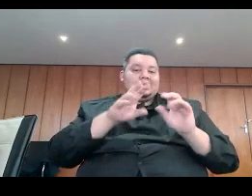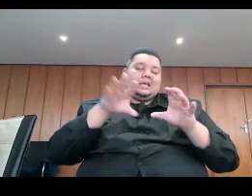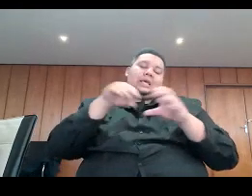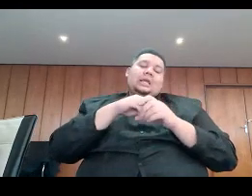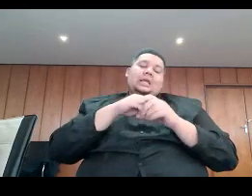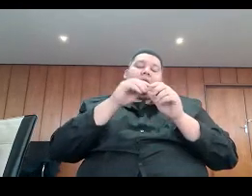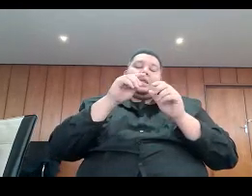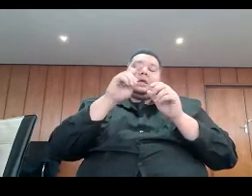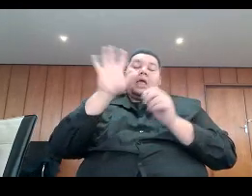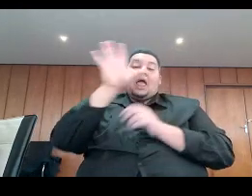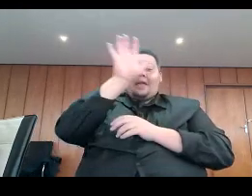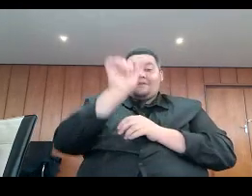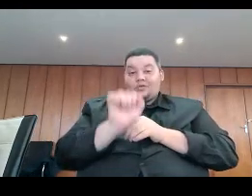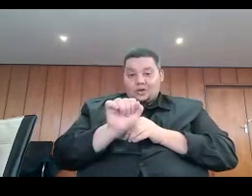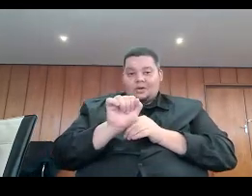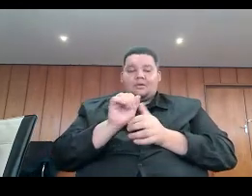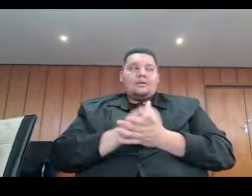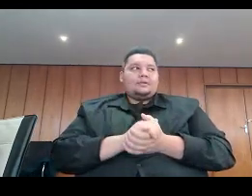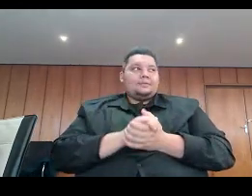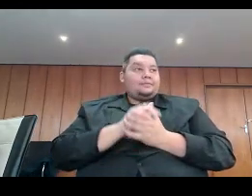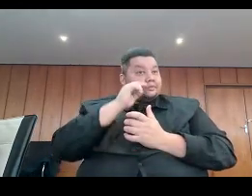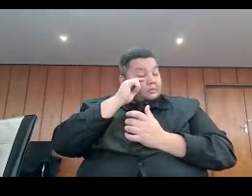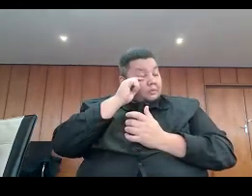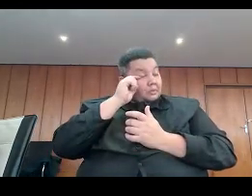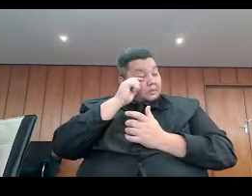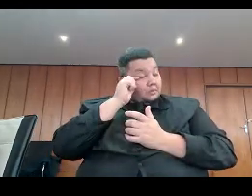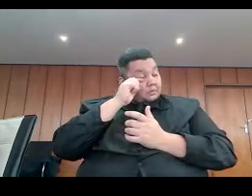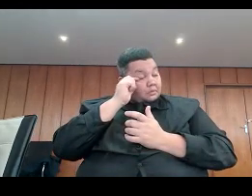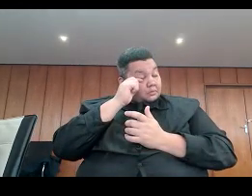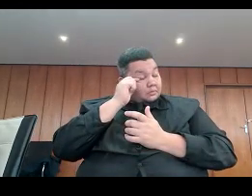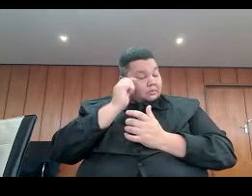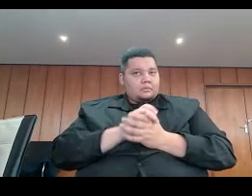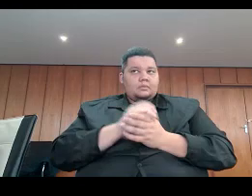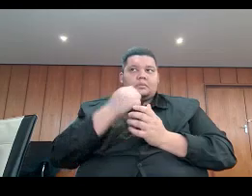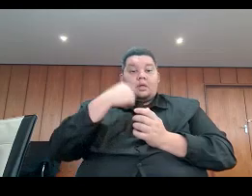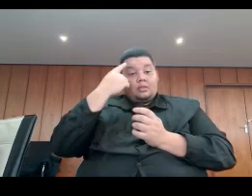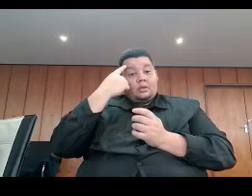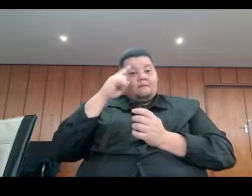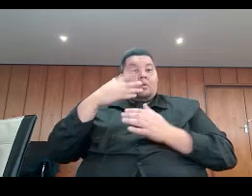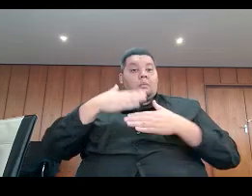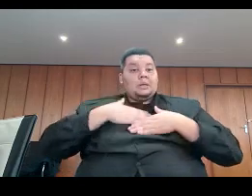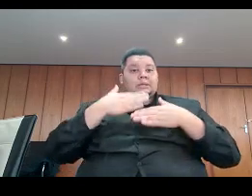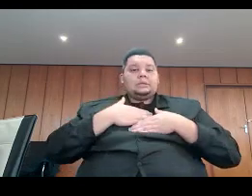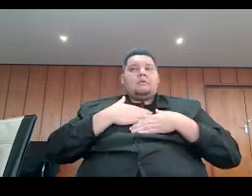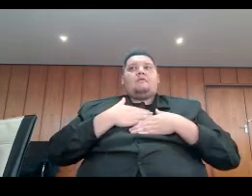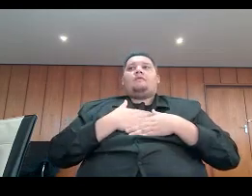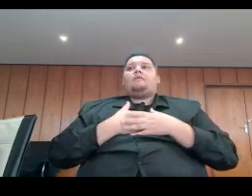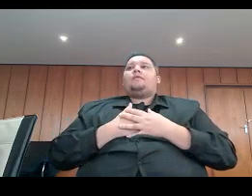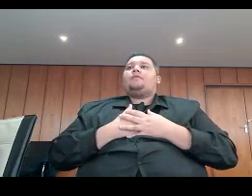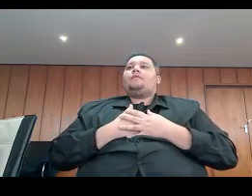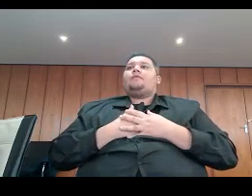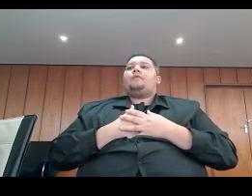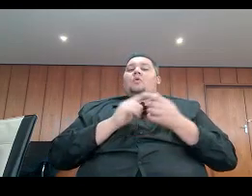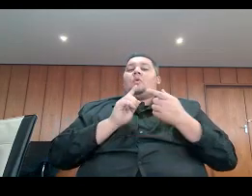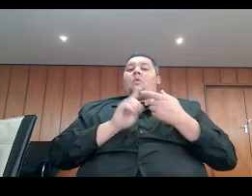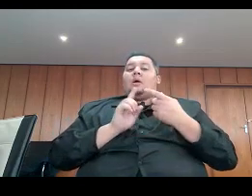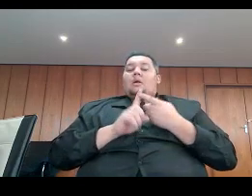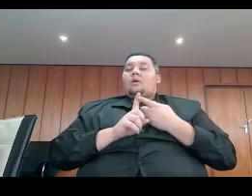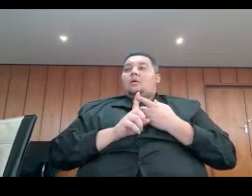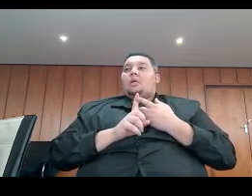Africa. And it was, I think for me personally, one of the